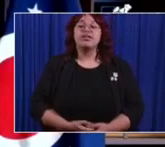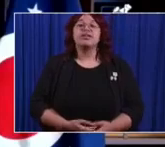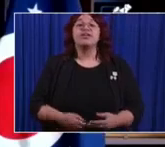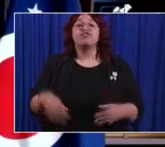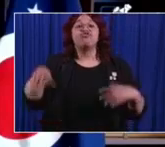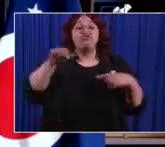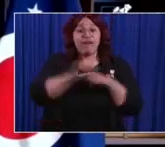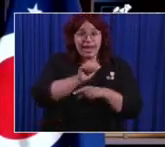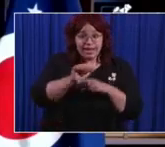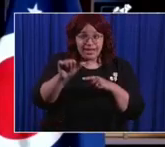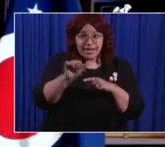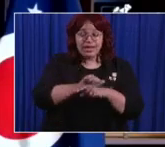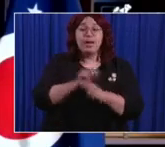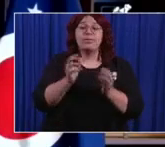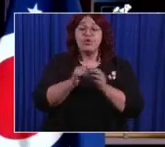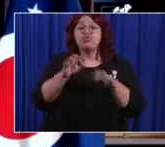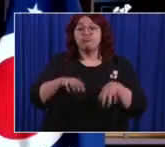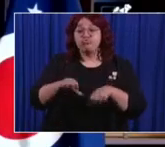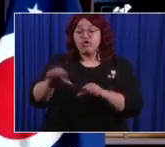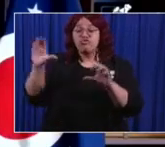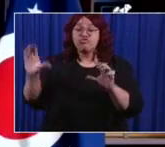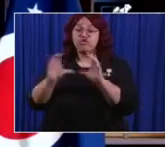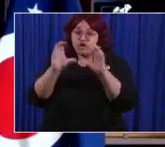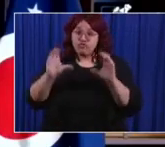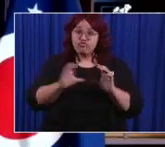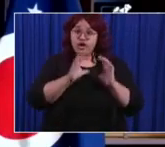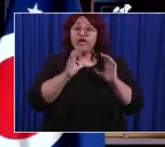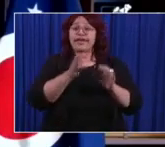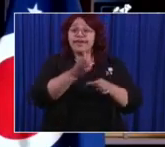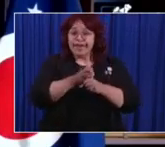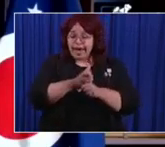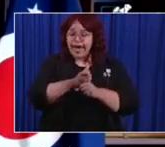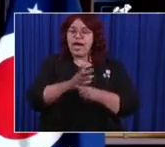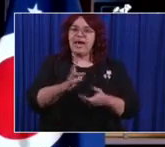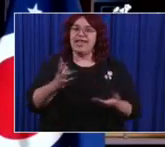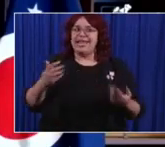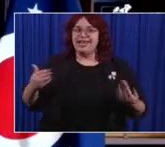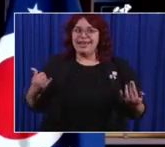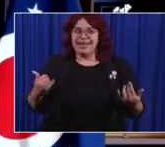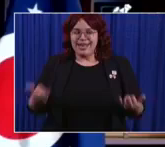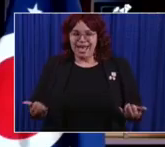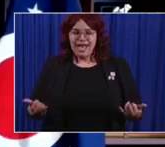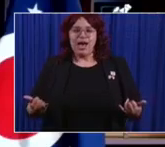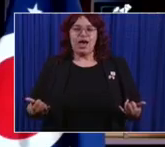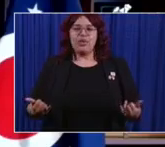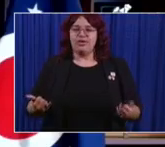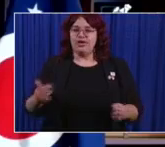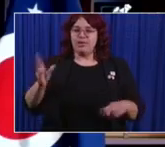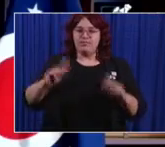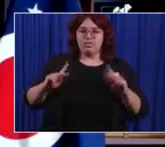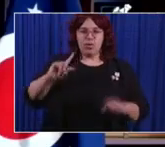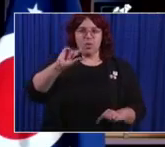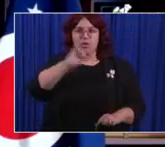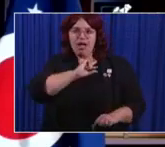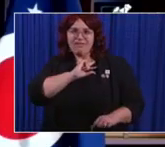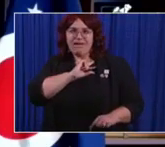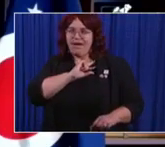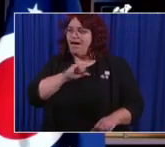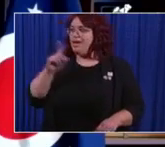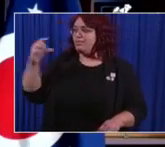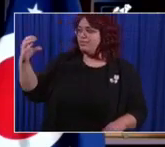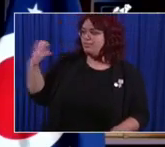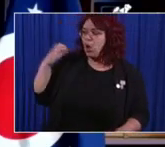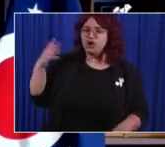are expanding. They're making capital investments. They're picking the states and the communities that they want to invest. And if we have